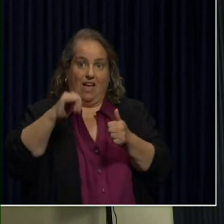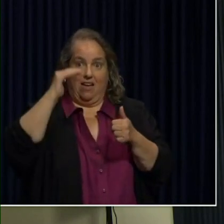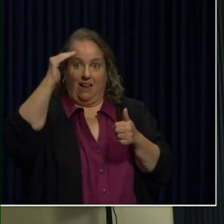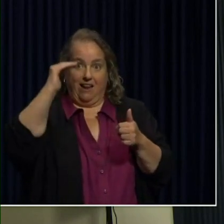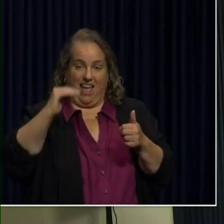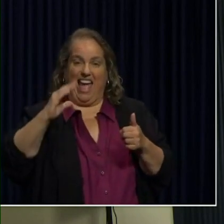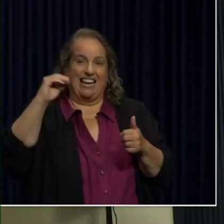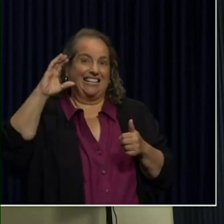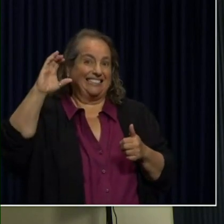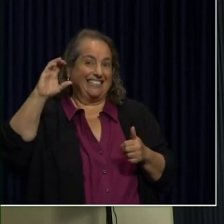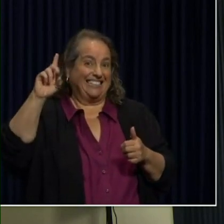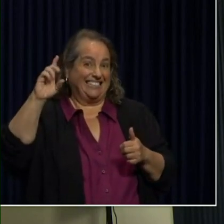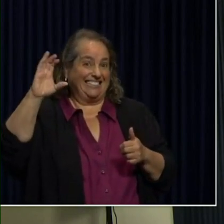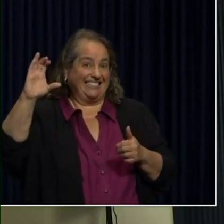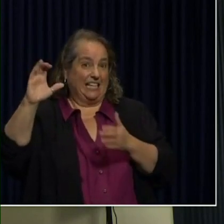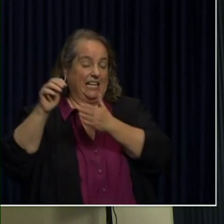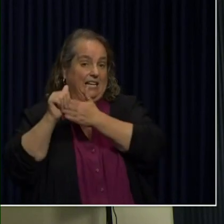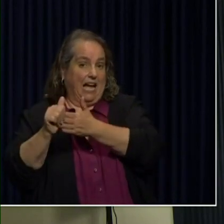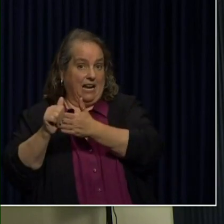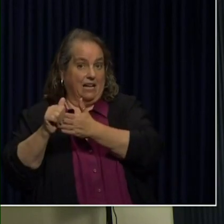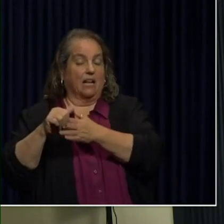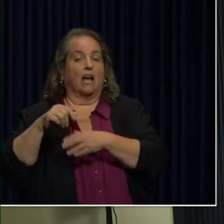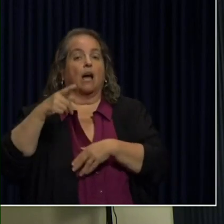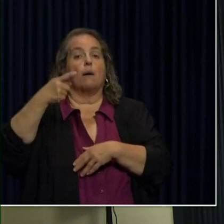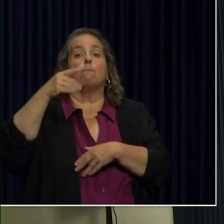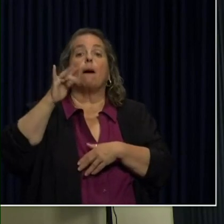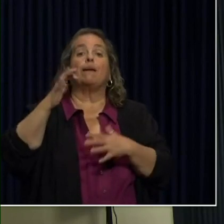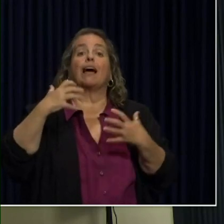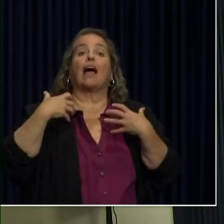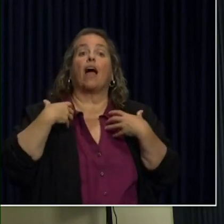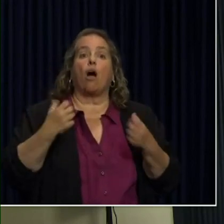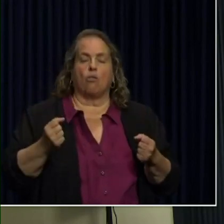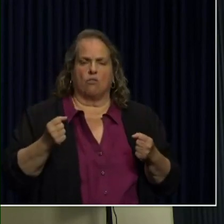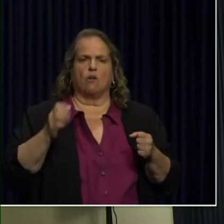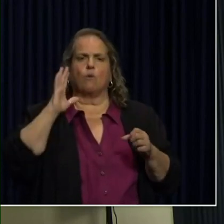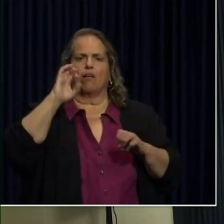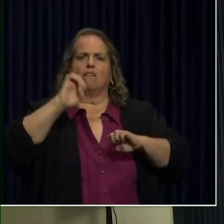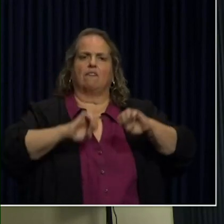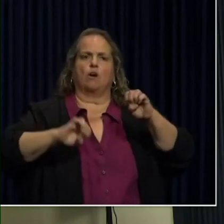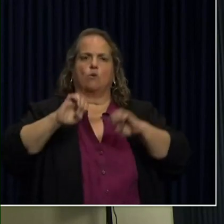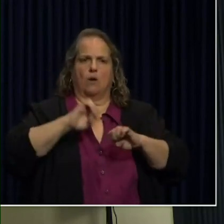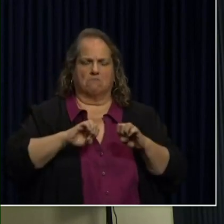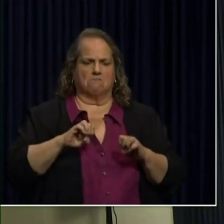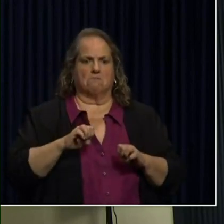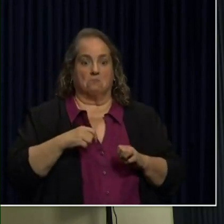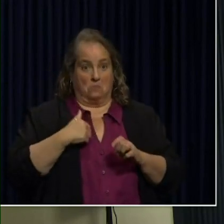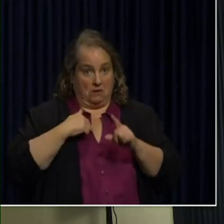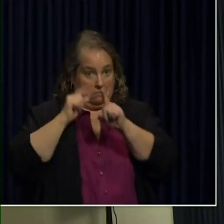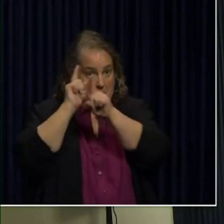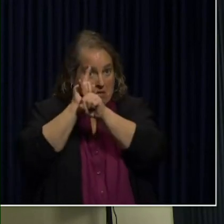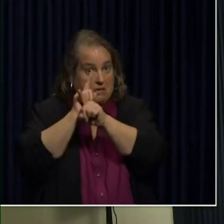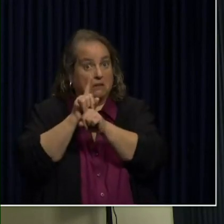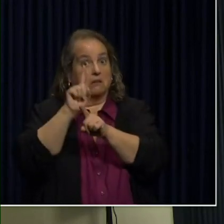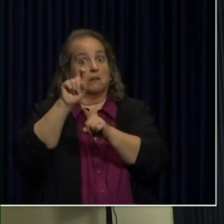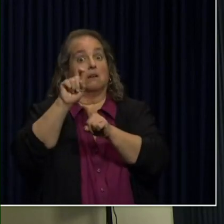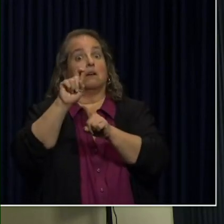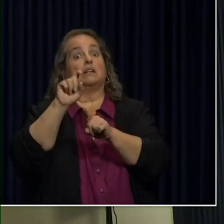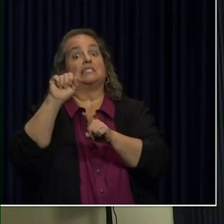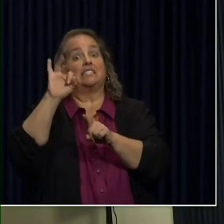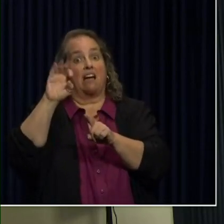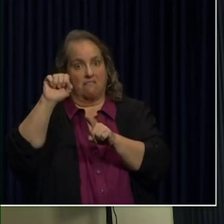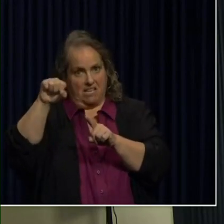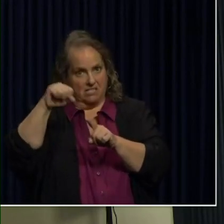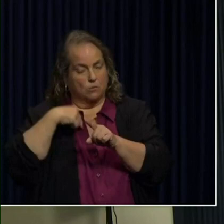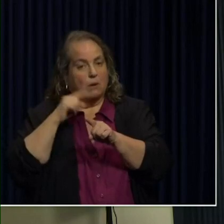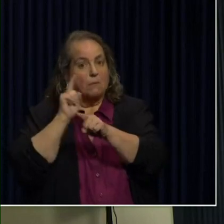health evaluate with these benchmarks, again, how safe it is and when we can do it.